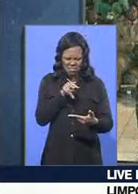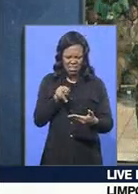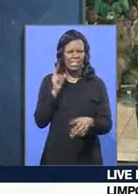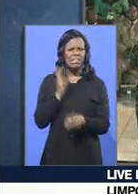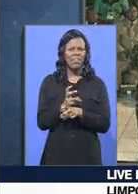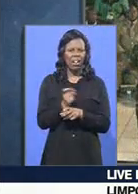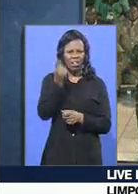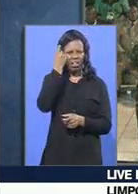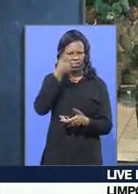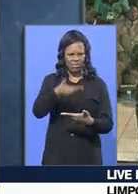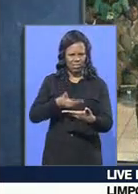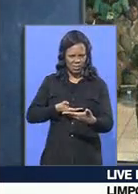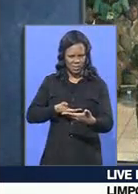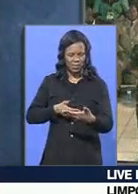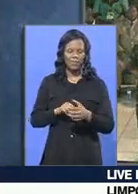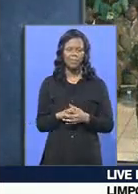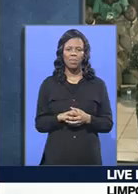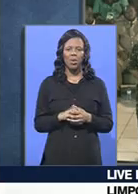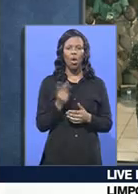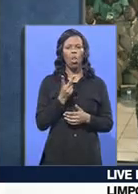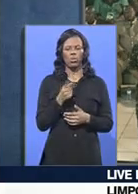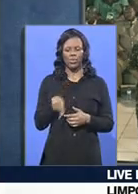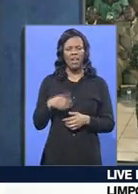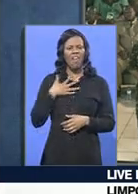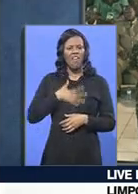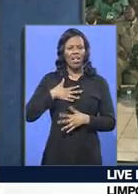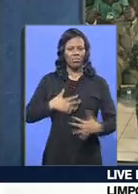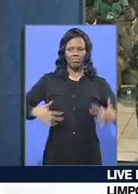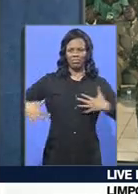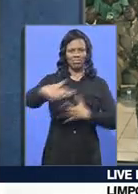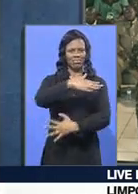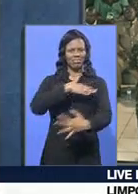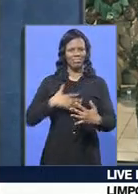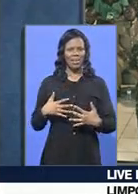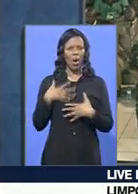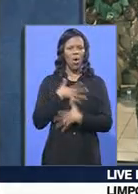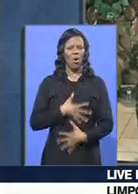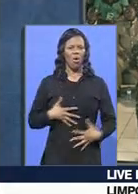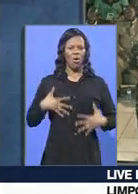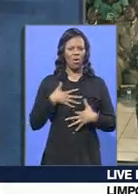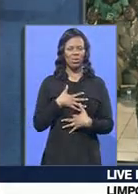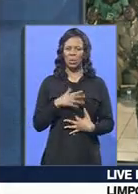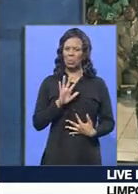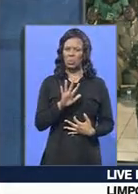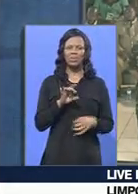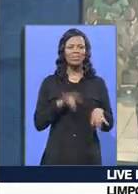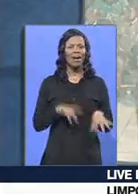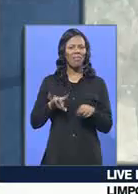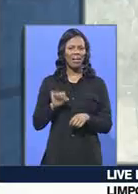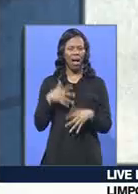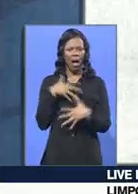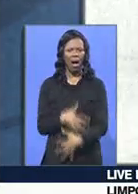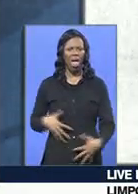Prison was also emotionally draining, especially with regard to family issues.